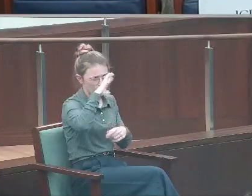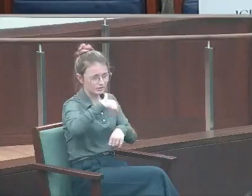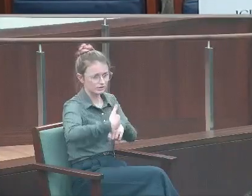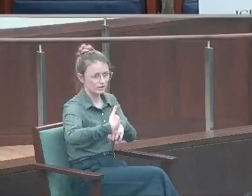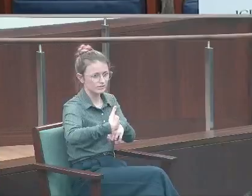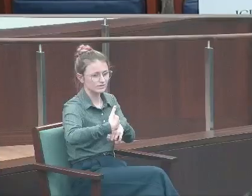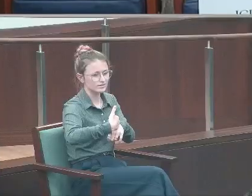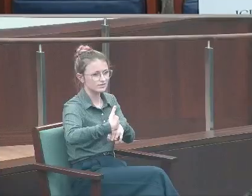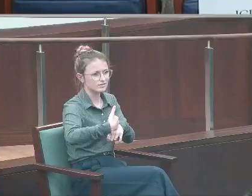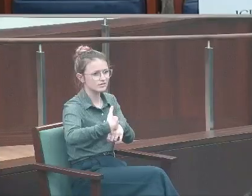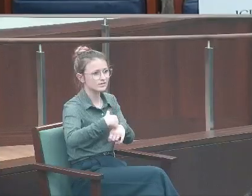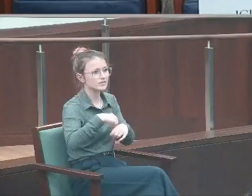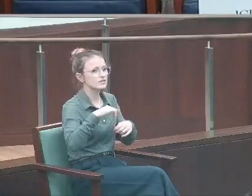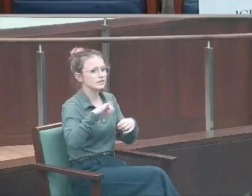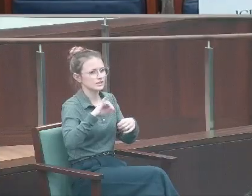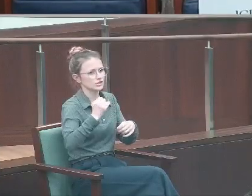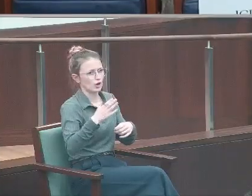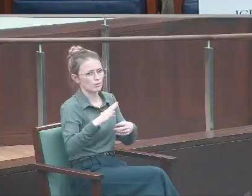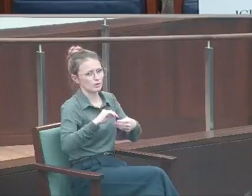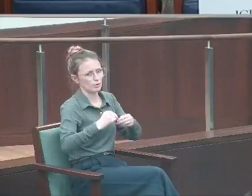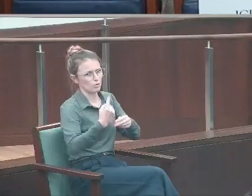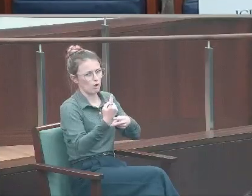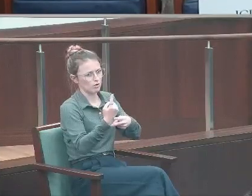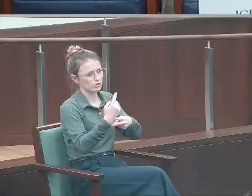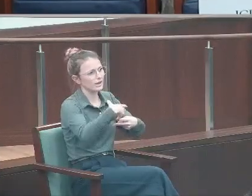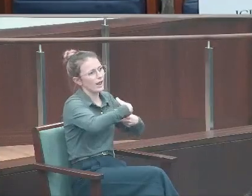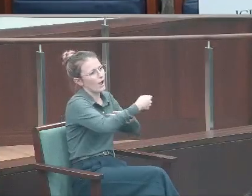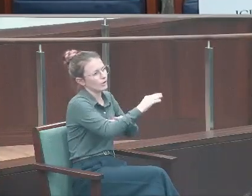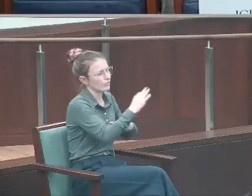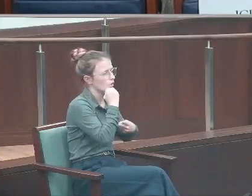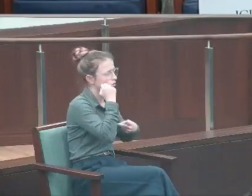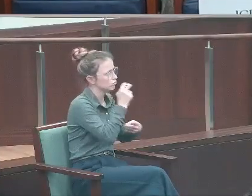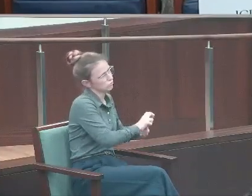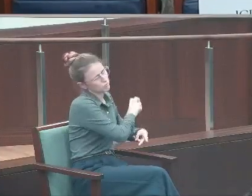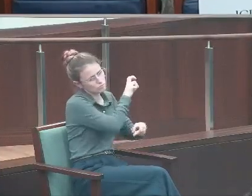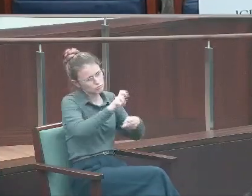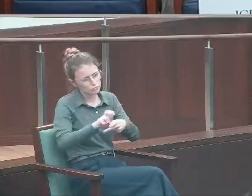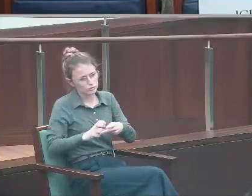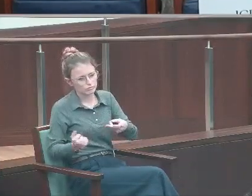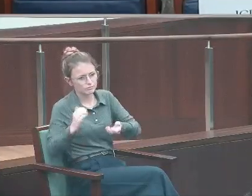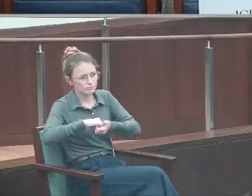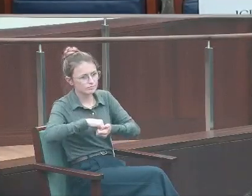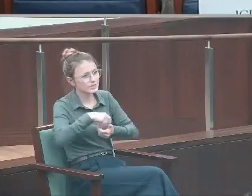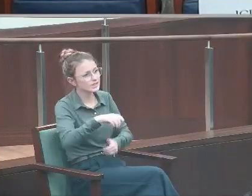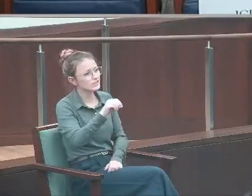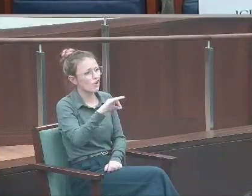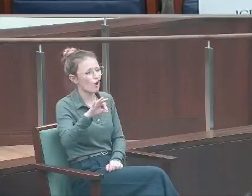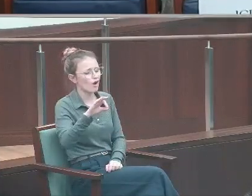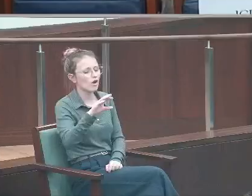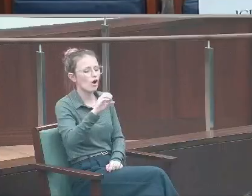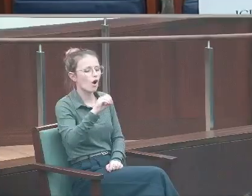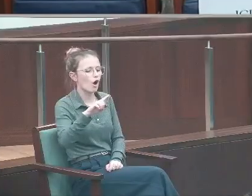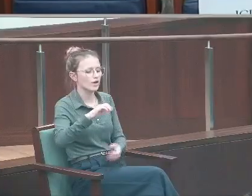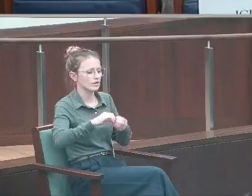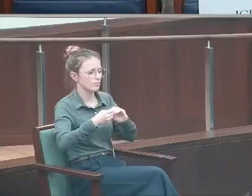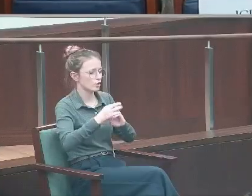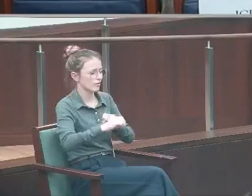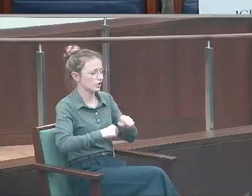one. Job number two is super tactical. This is an odd-numbered year, so there aren't big federal elections, but you know that there